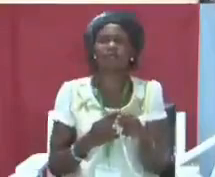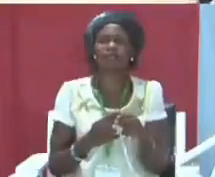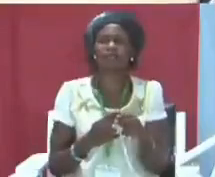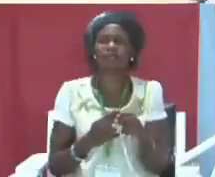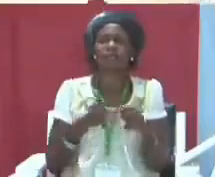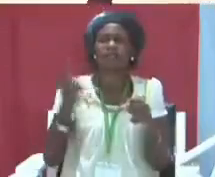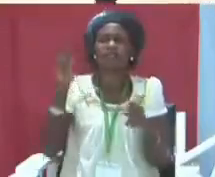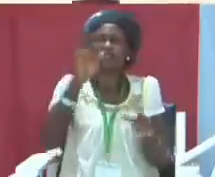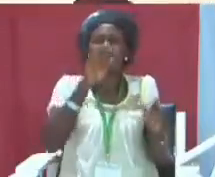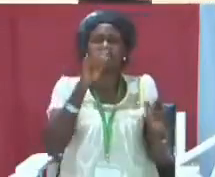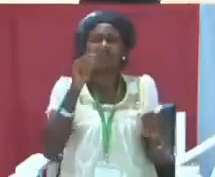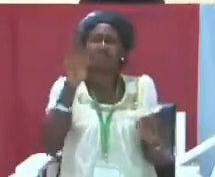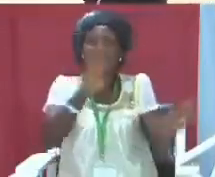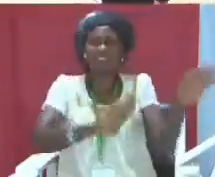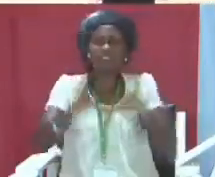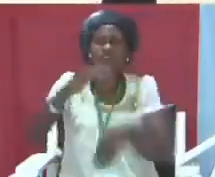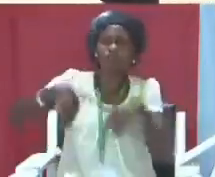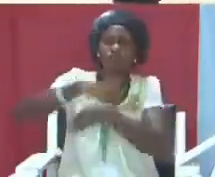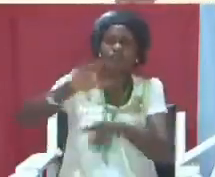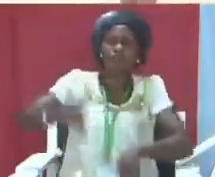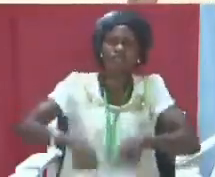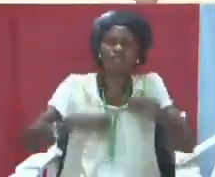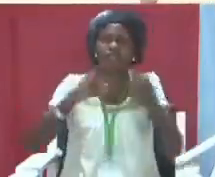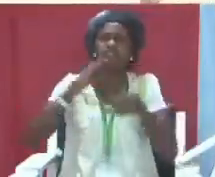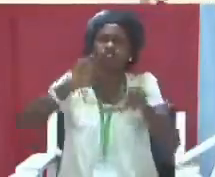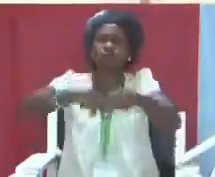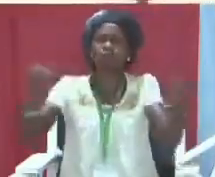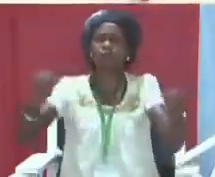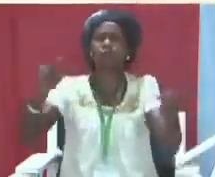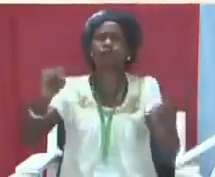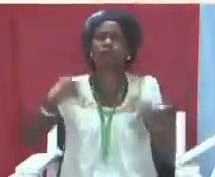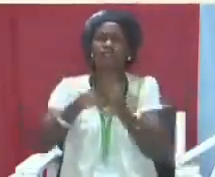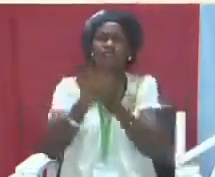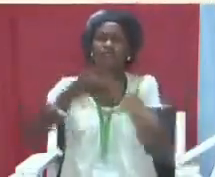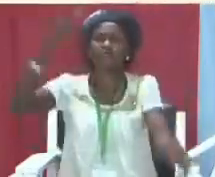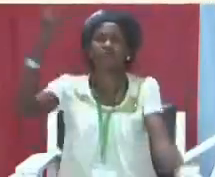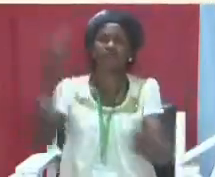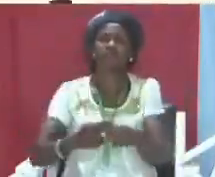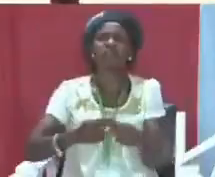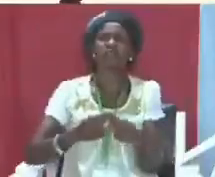The siege over your life is broken.